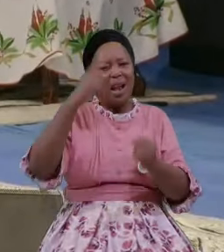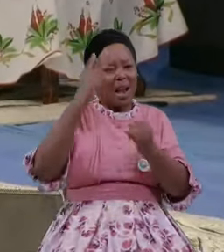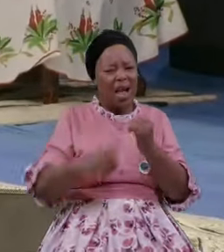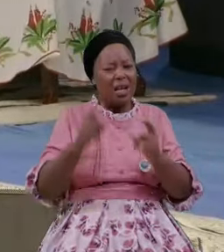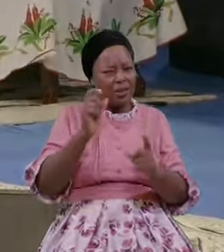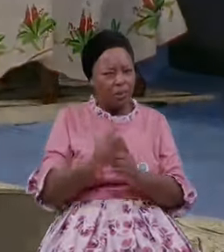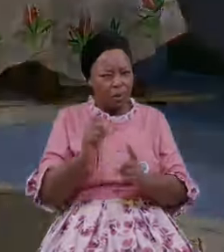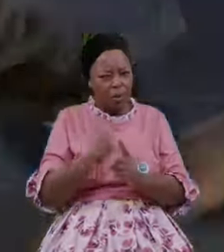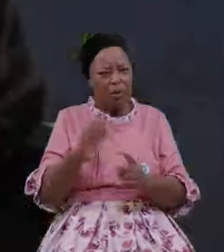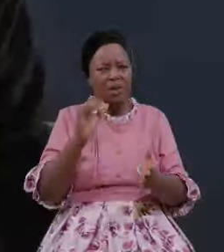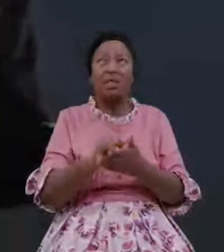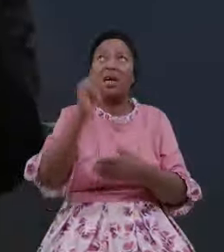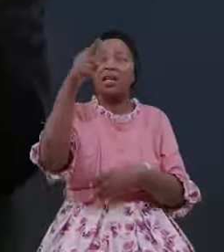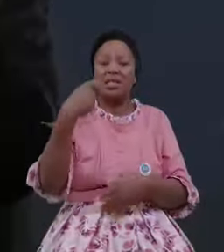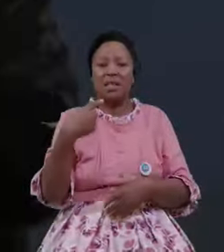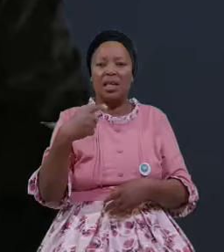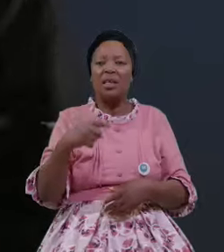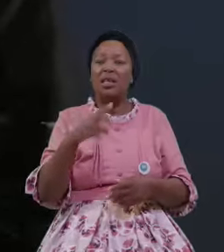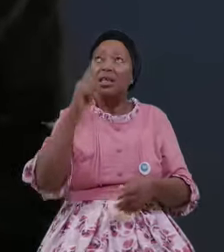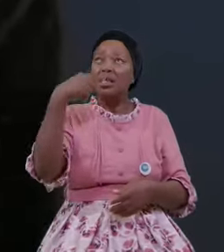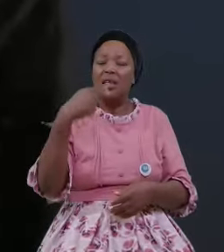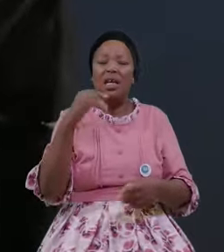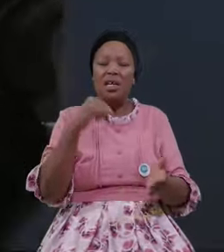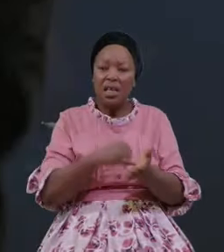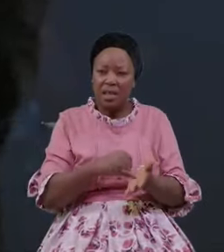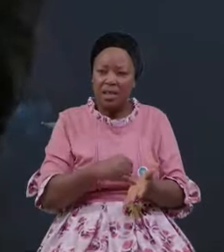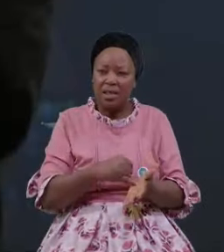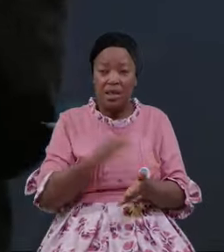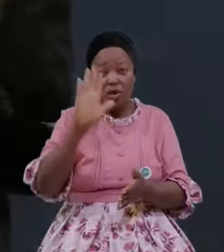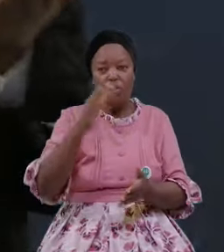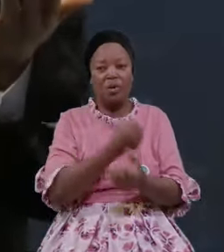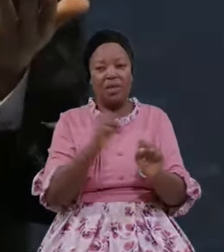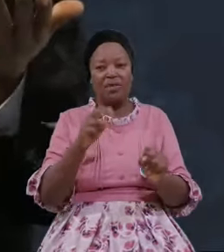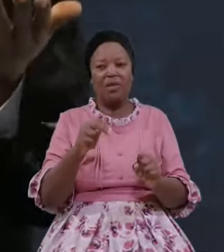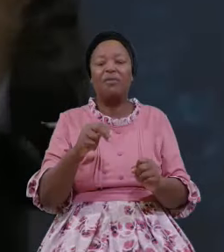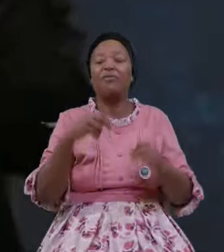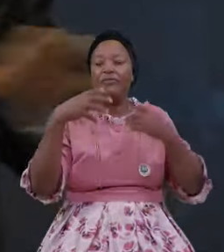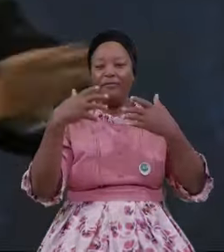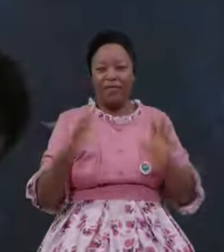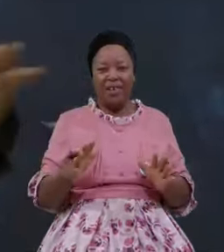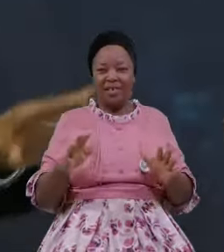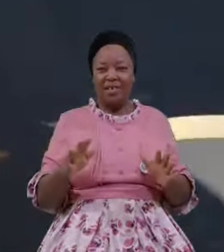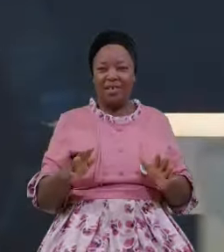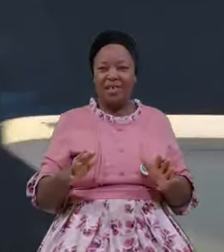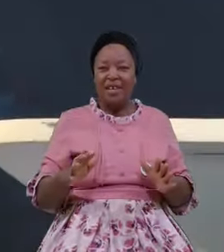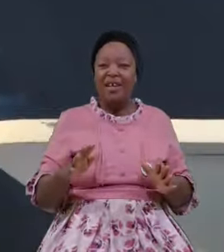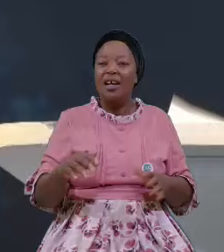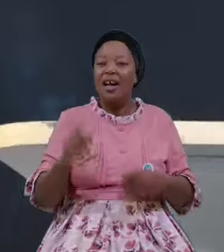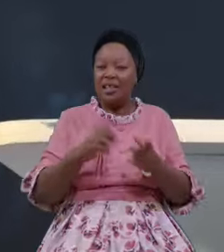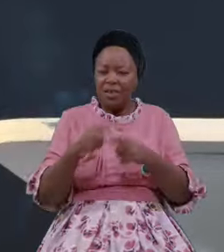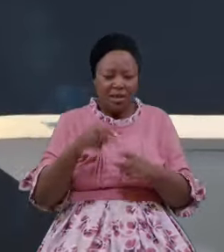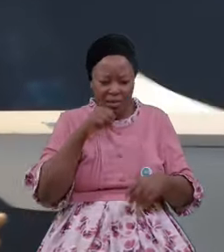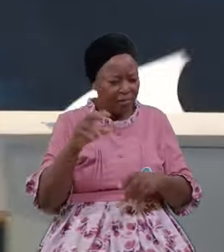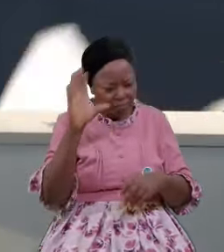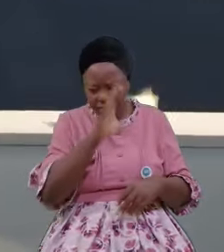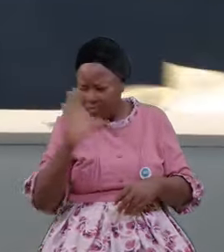that he said, it, your salvation finalized. You're not looking here and there again. Where